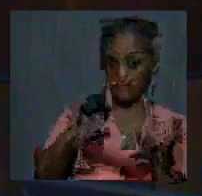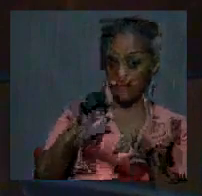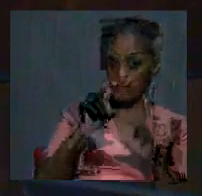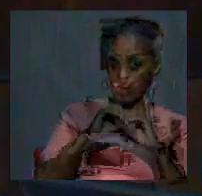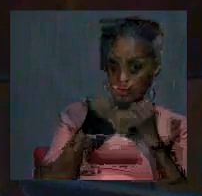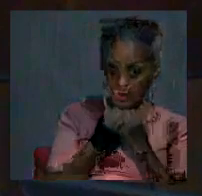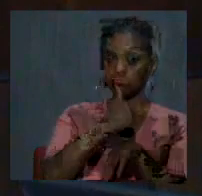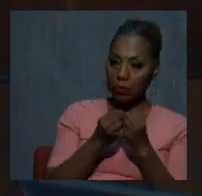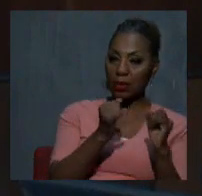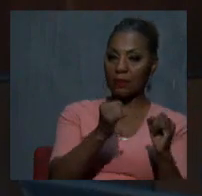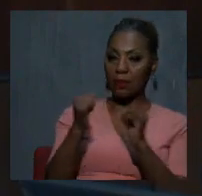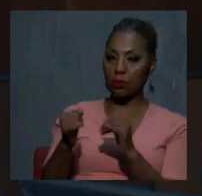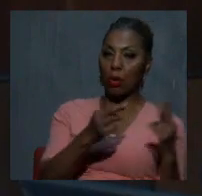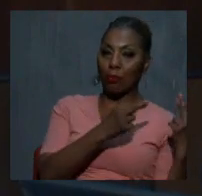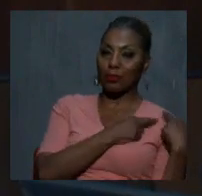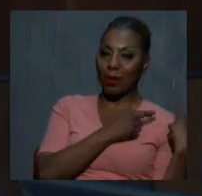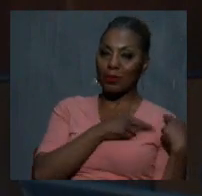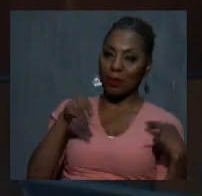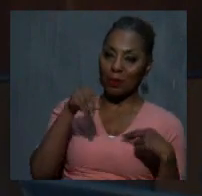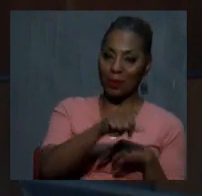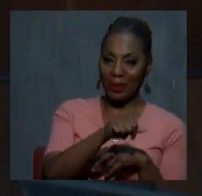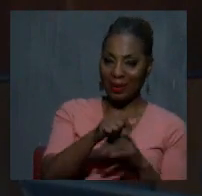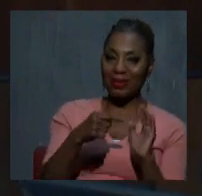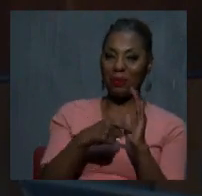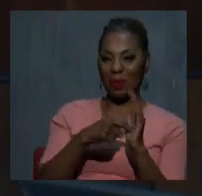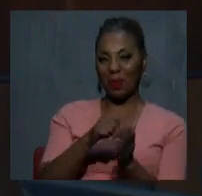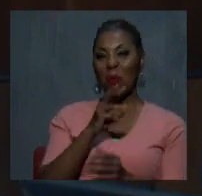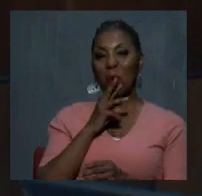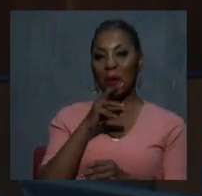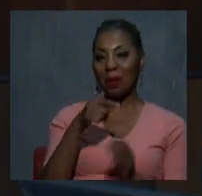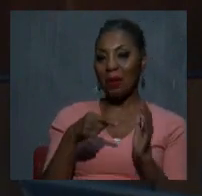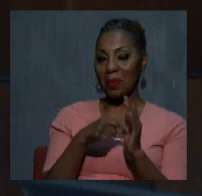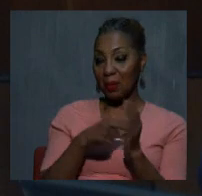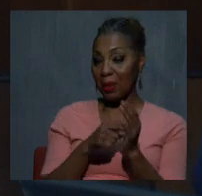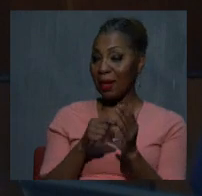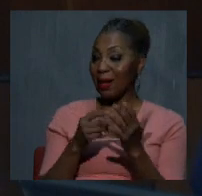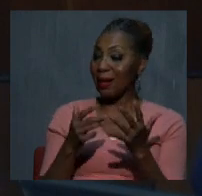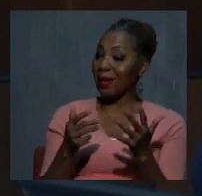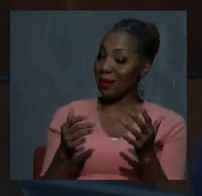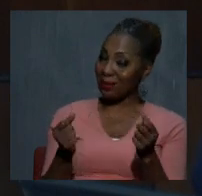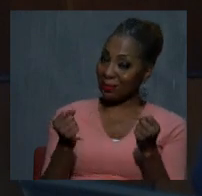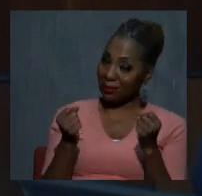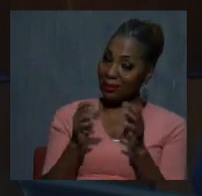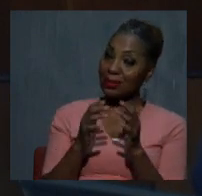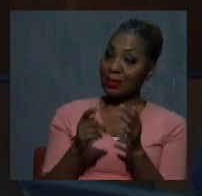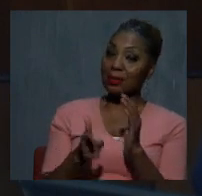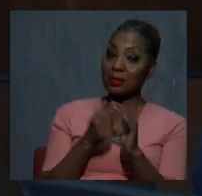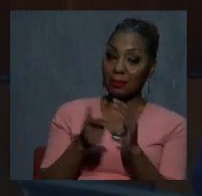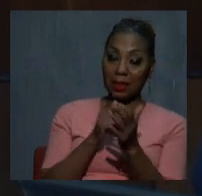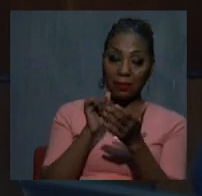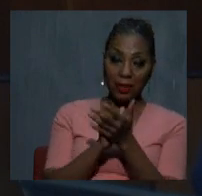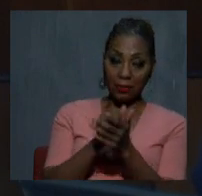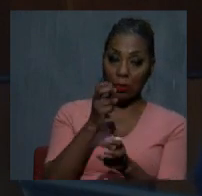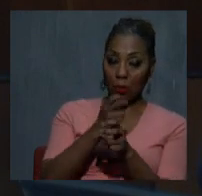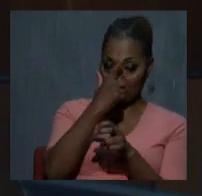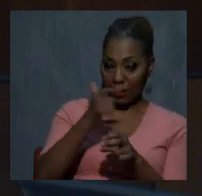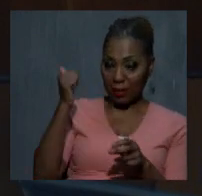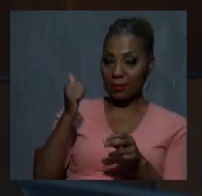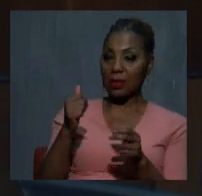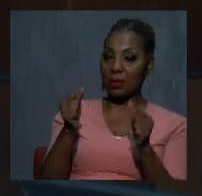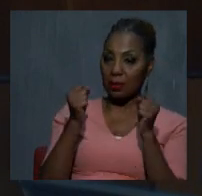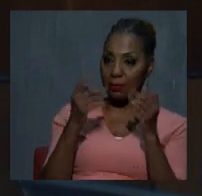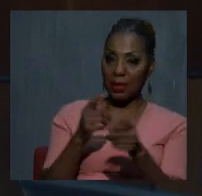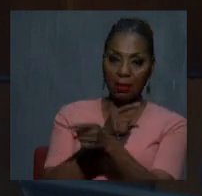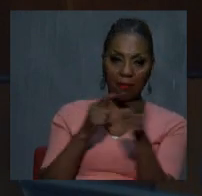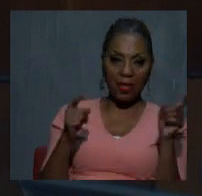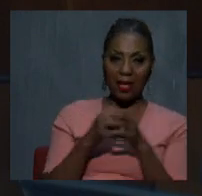organization or an individual responsible to pay the water bill. And oftentimes is a very difficult thing because many of these neighborhood organizations